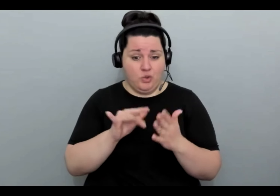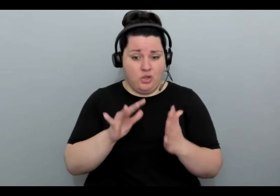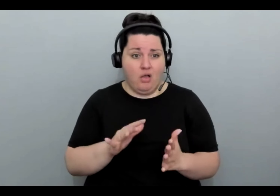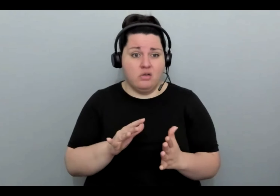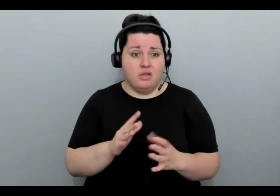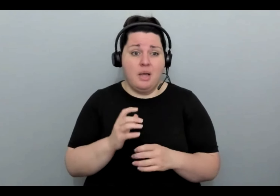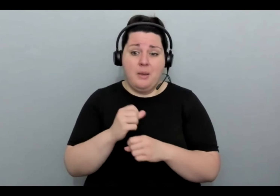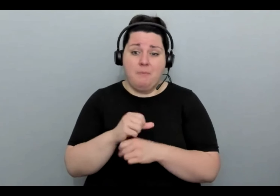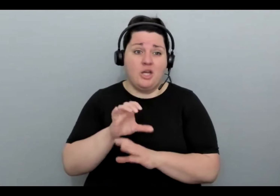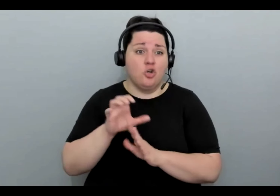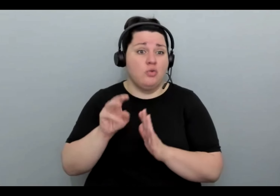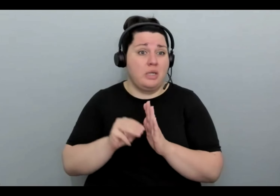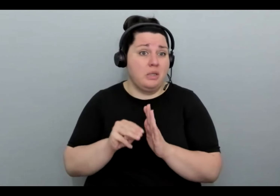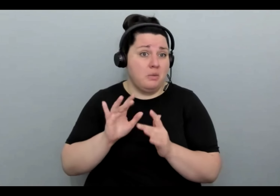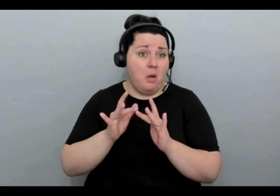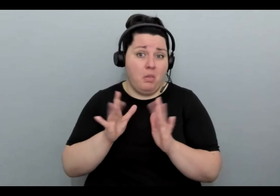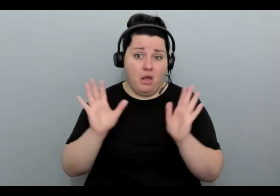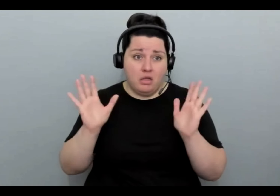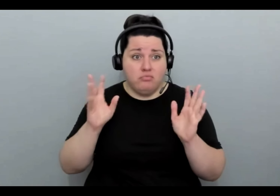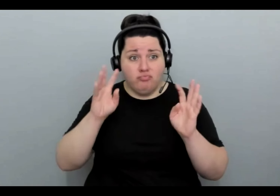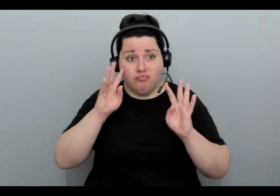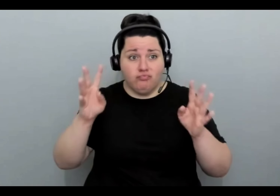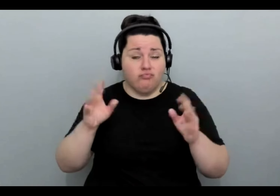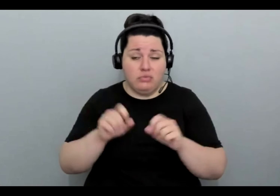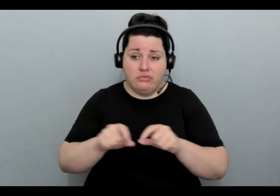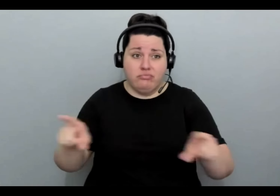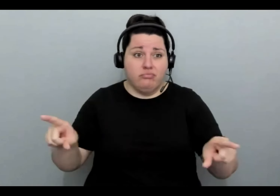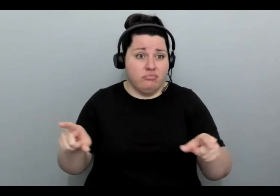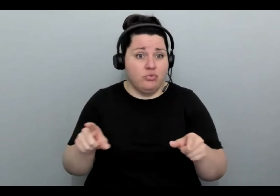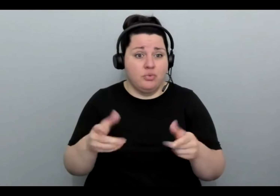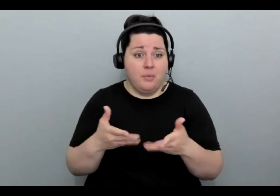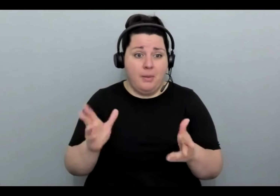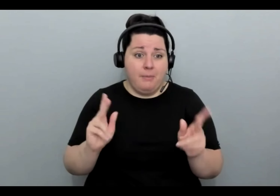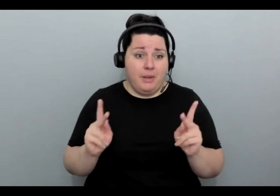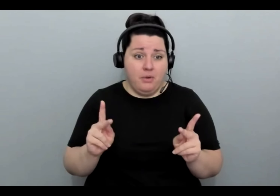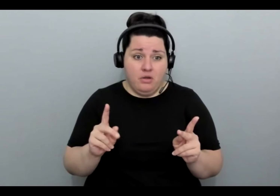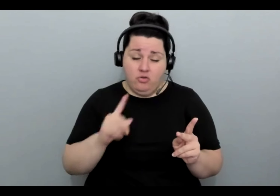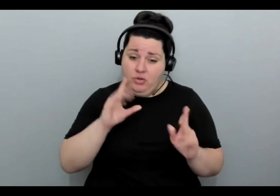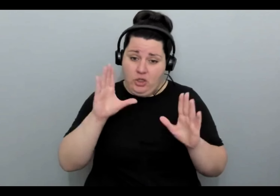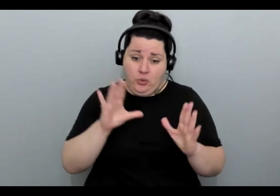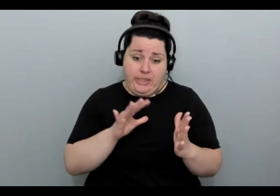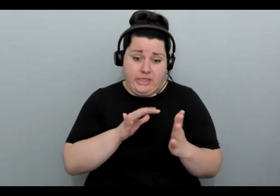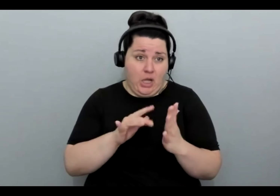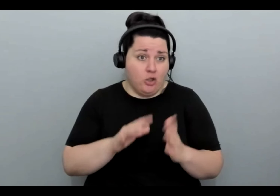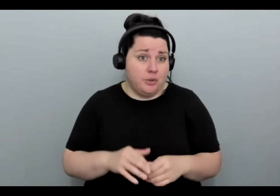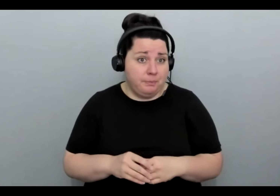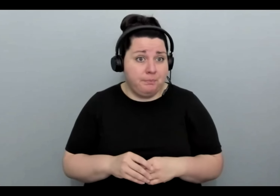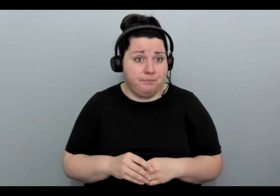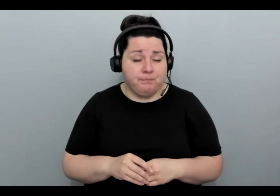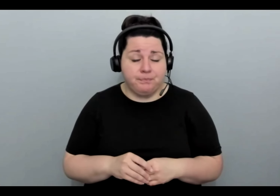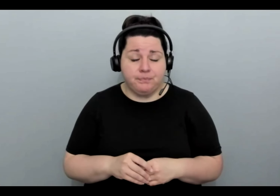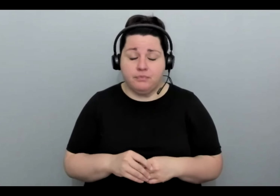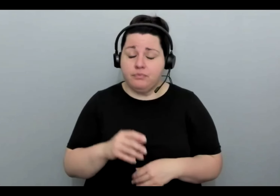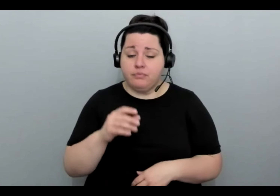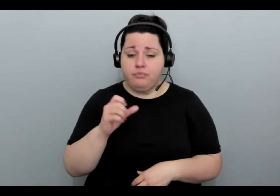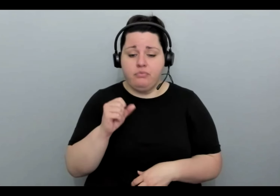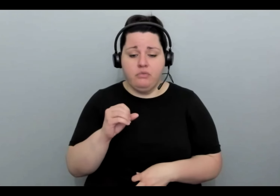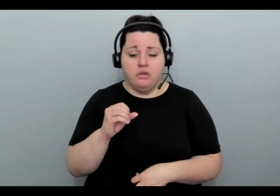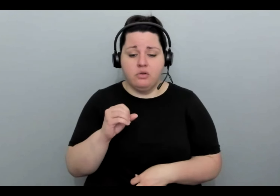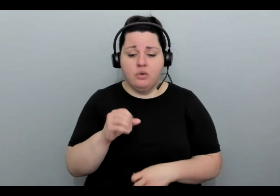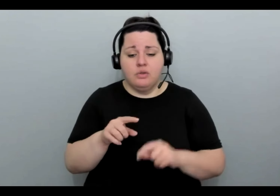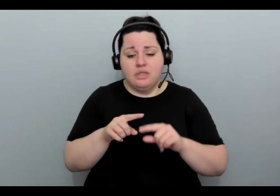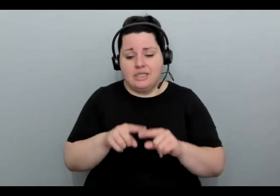own curricula online and disseminating it to the public. And that's great scholarship. And so depending on what